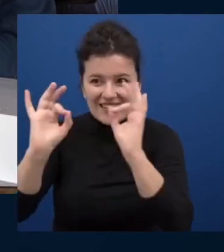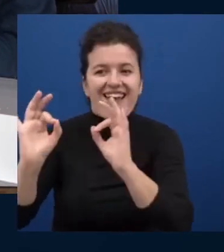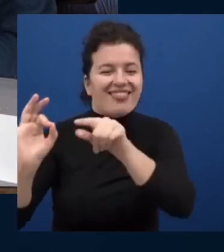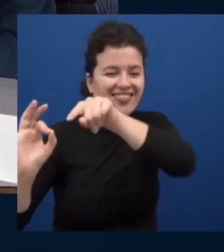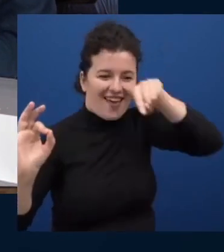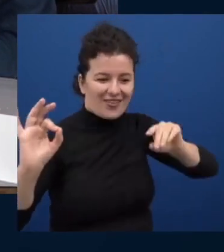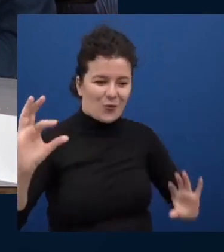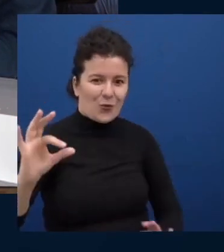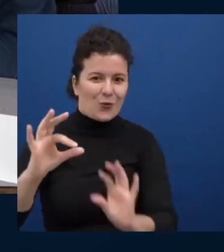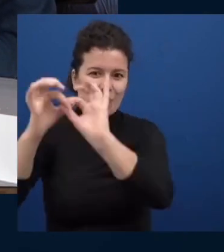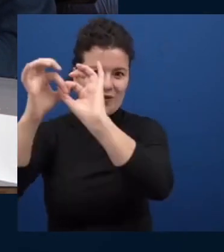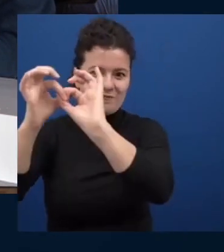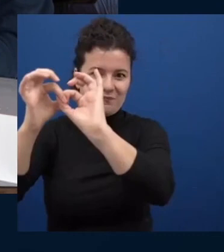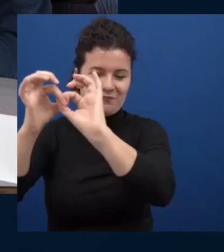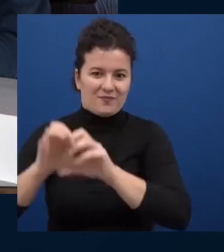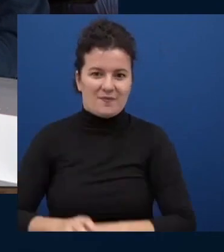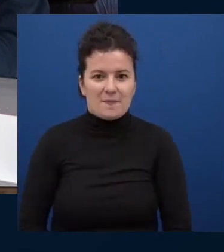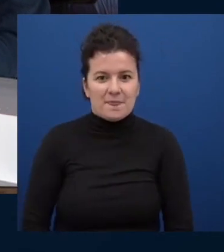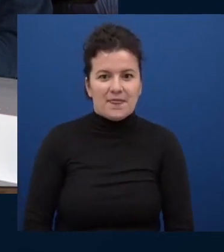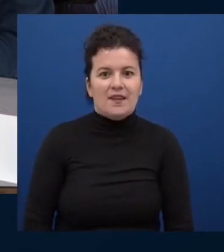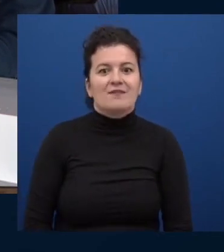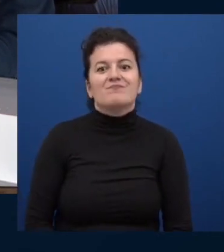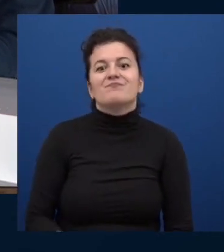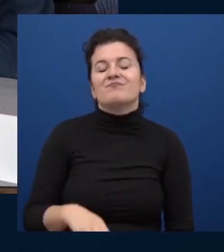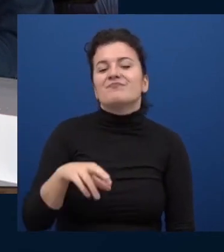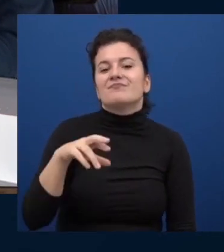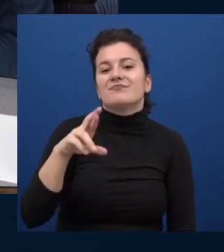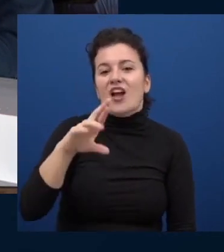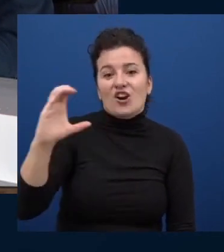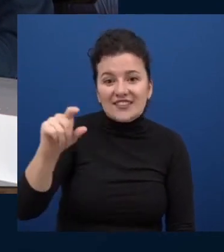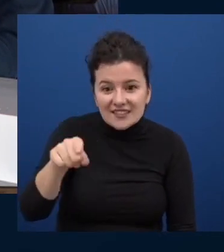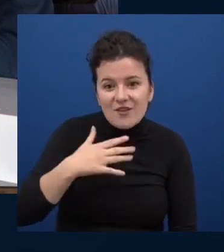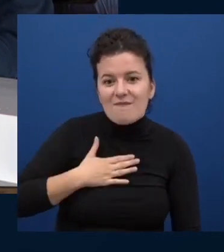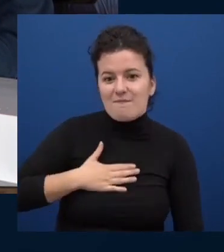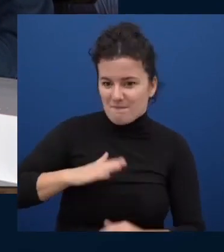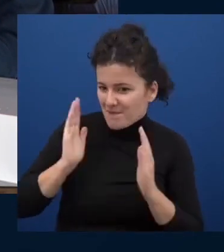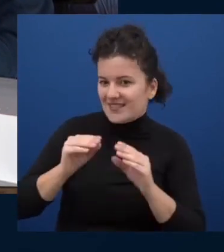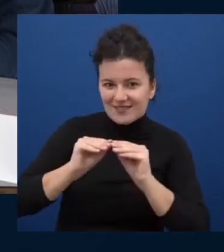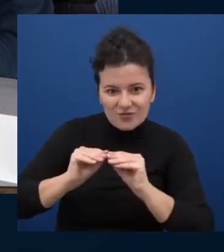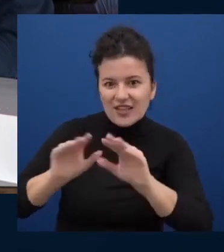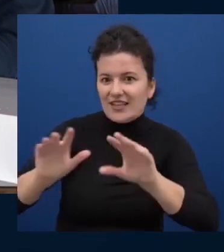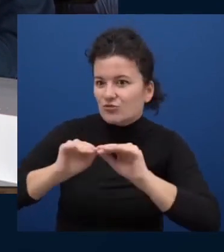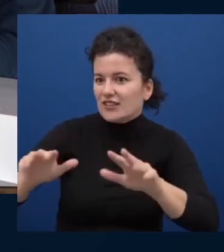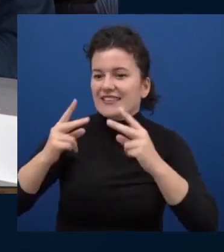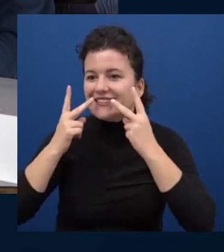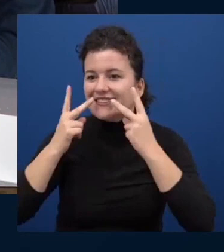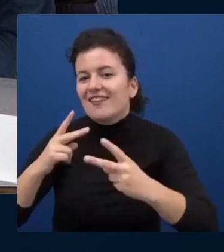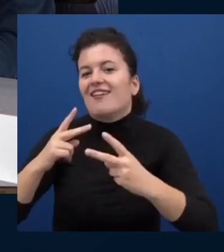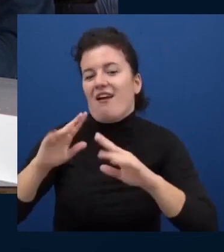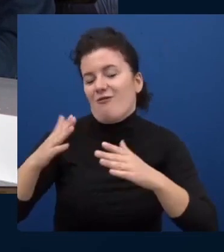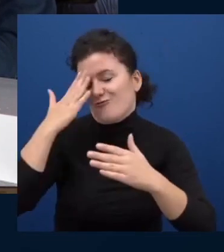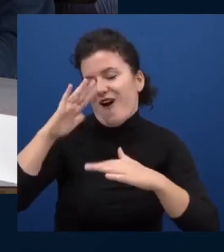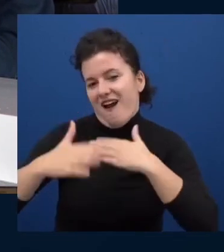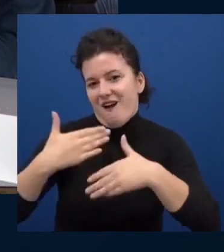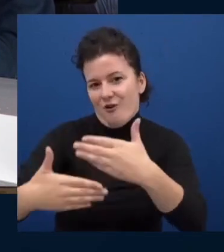that. Before we release the RFC, I think what a lot of the thoughts that we have are in that is going to